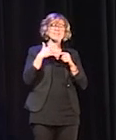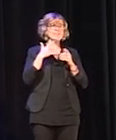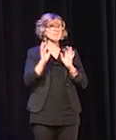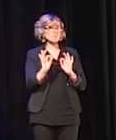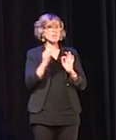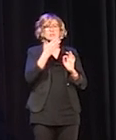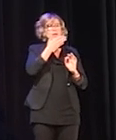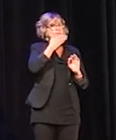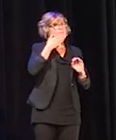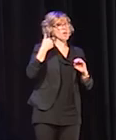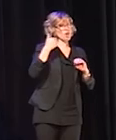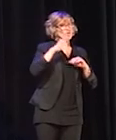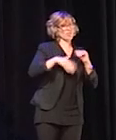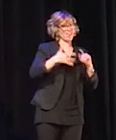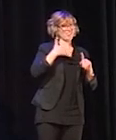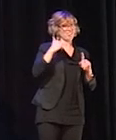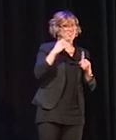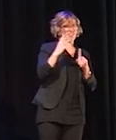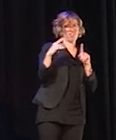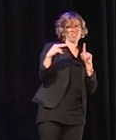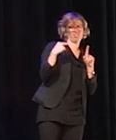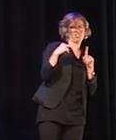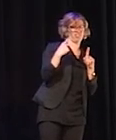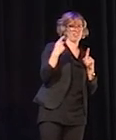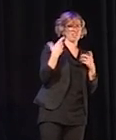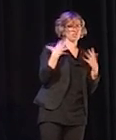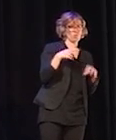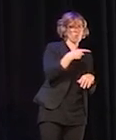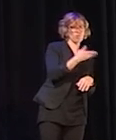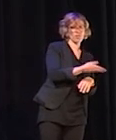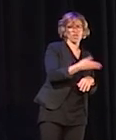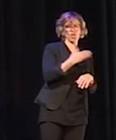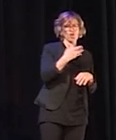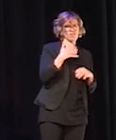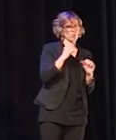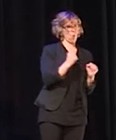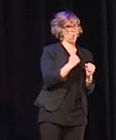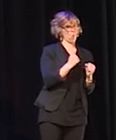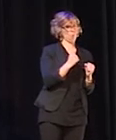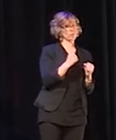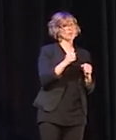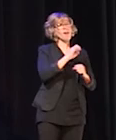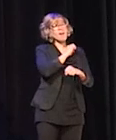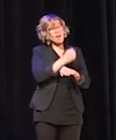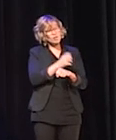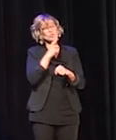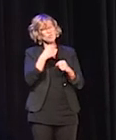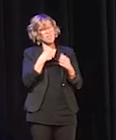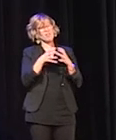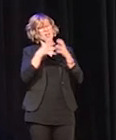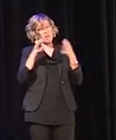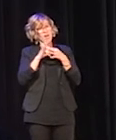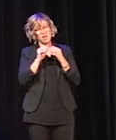somewhere where you are essentially kind of unwanted, a little bit objectified, like it's cold. Energy has a lot to do with these spaces.